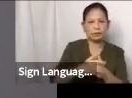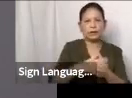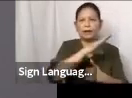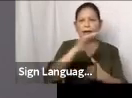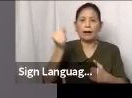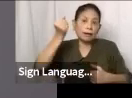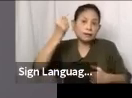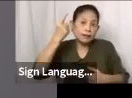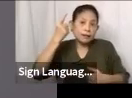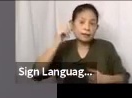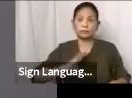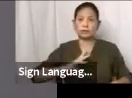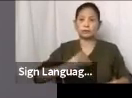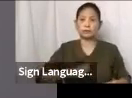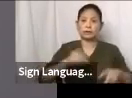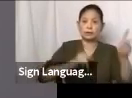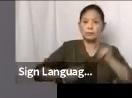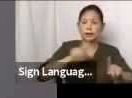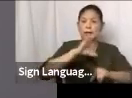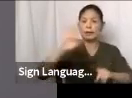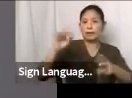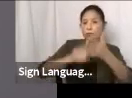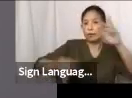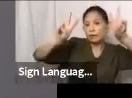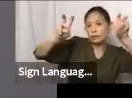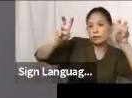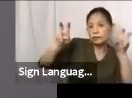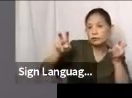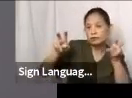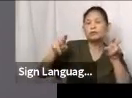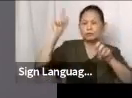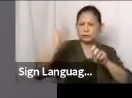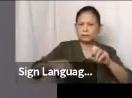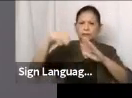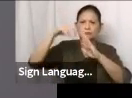people and the issues they face are understudied.